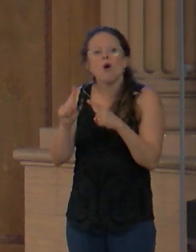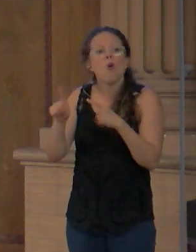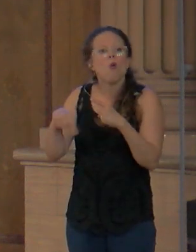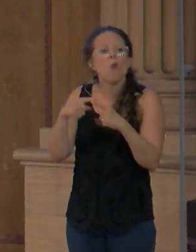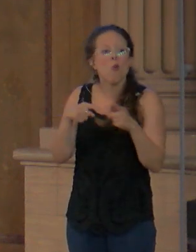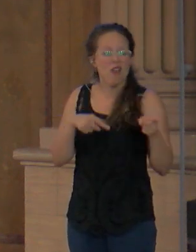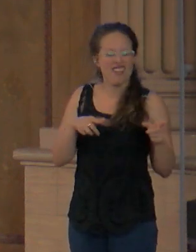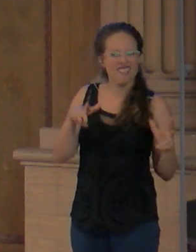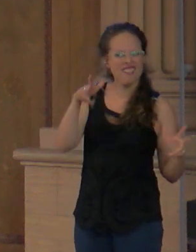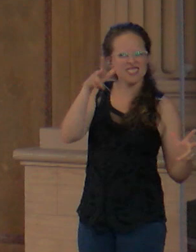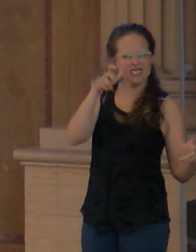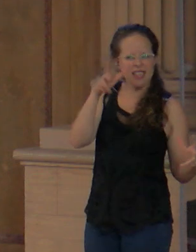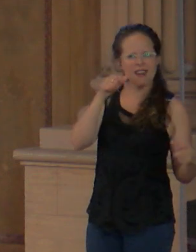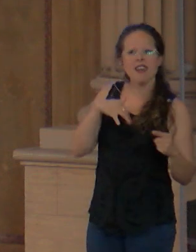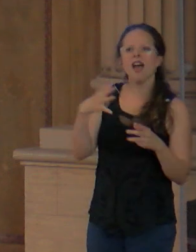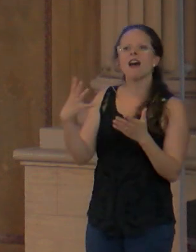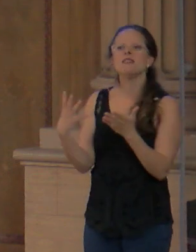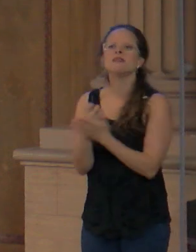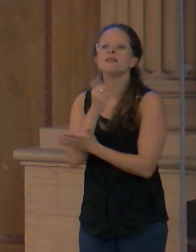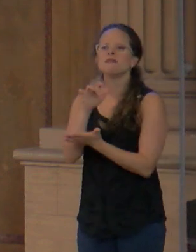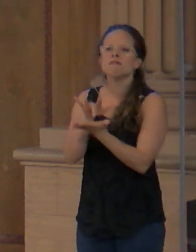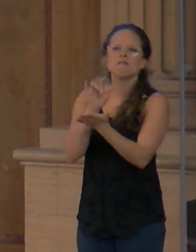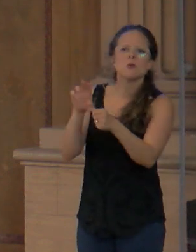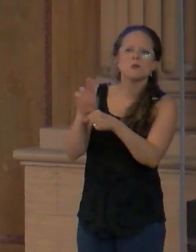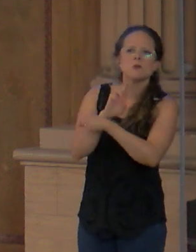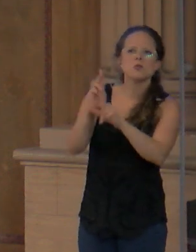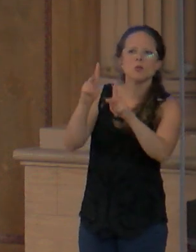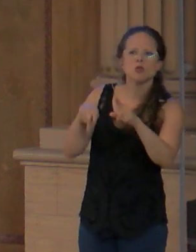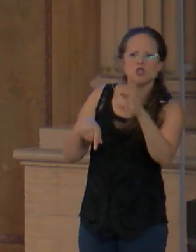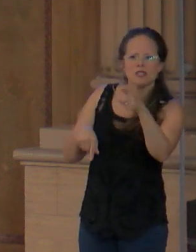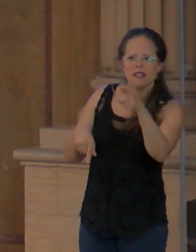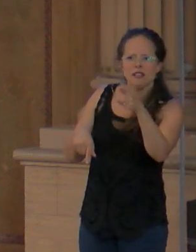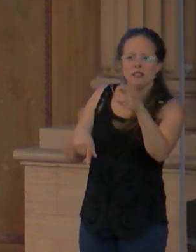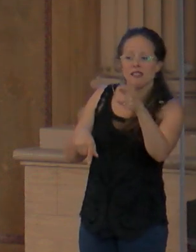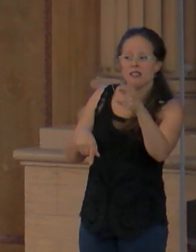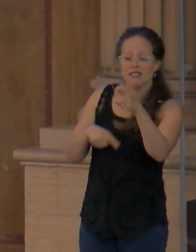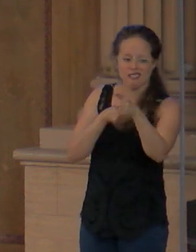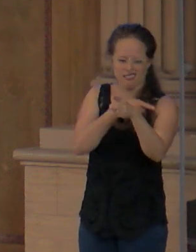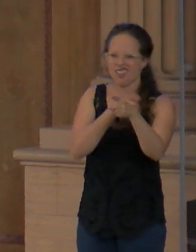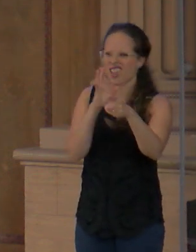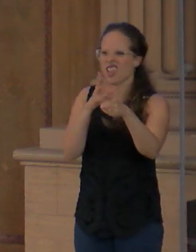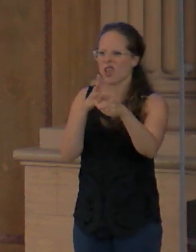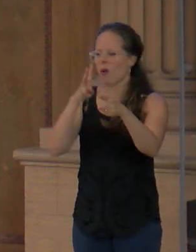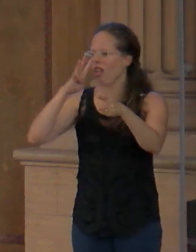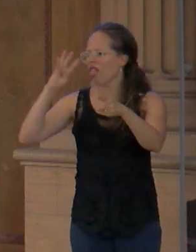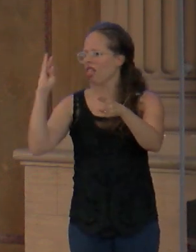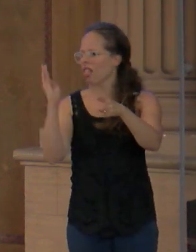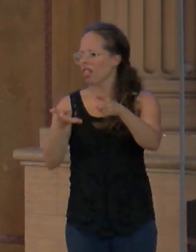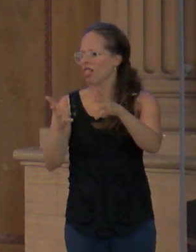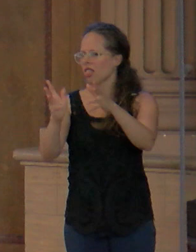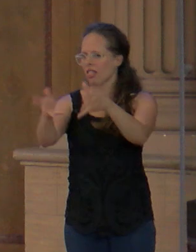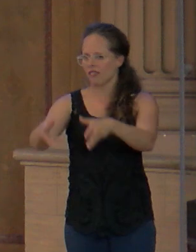used them for his purposes, he will turn on them. Satan's not loyal.